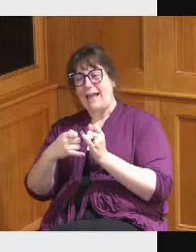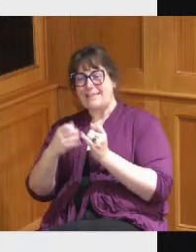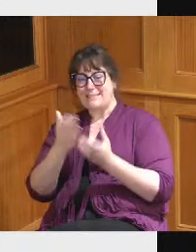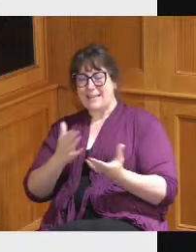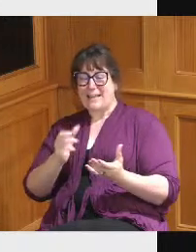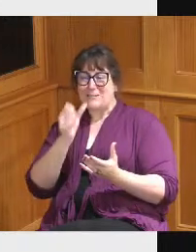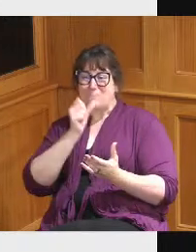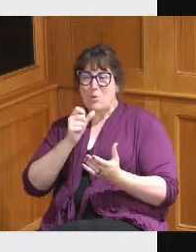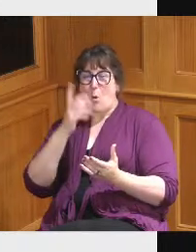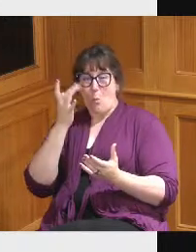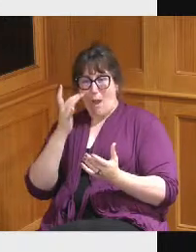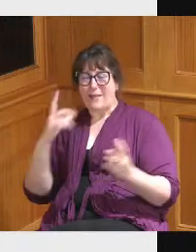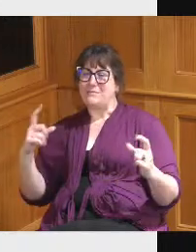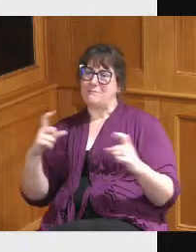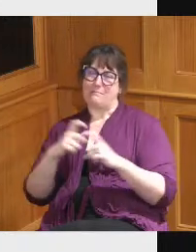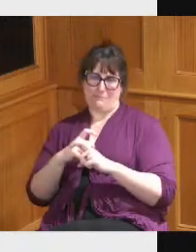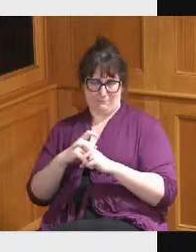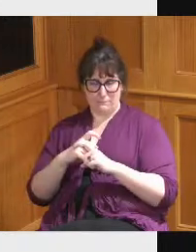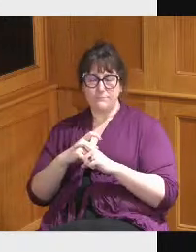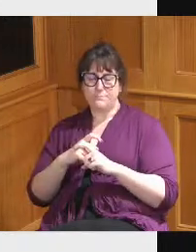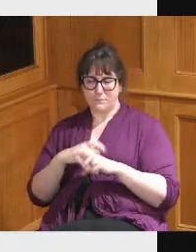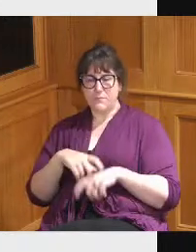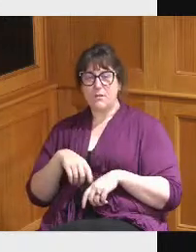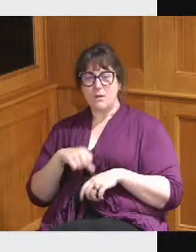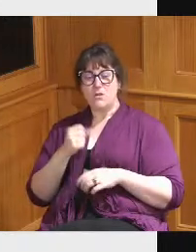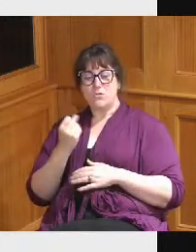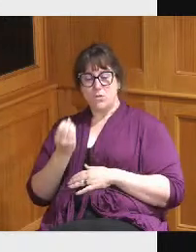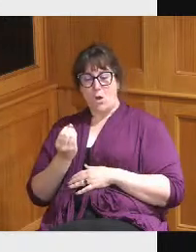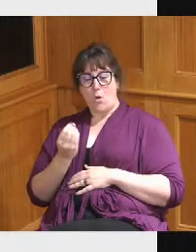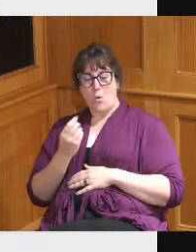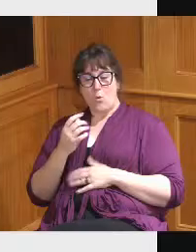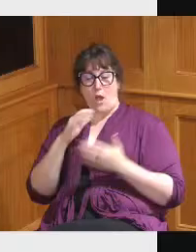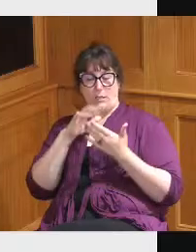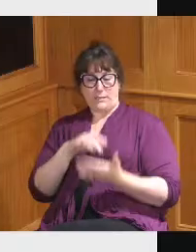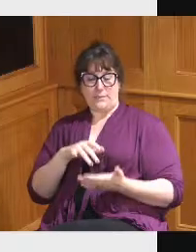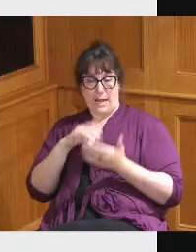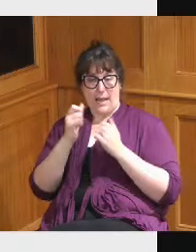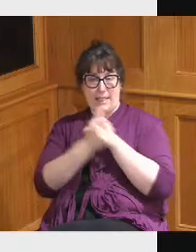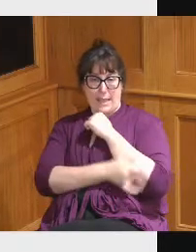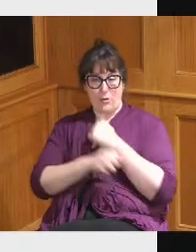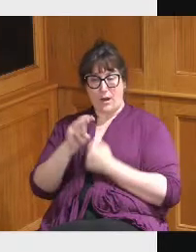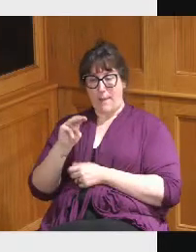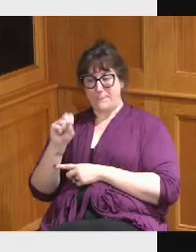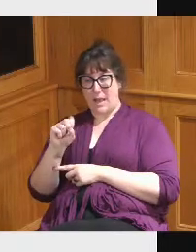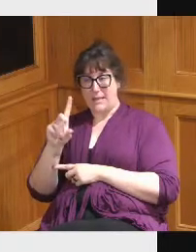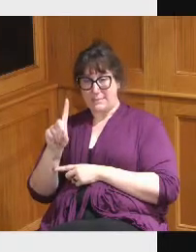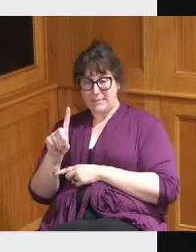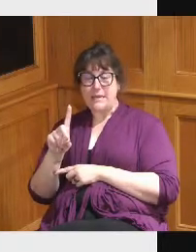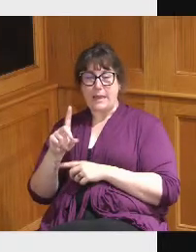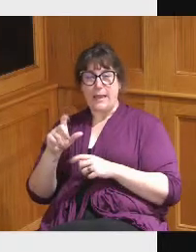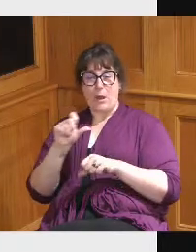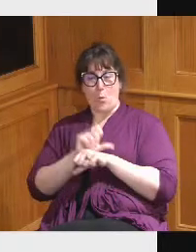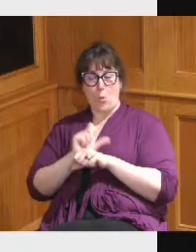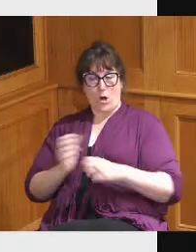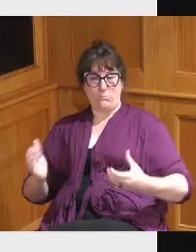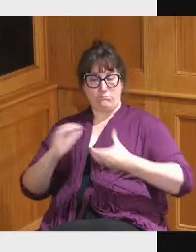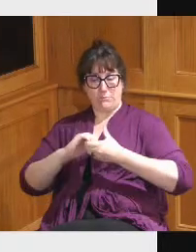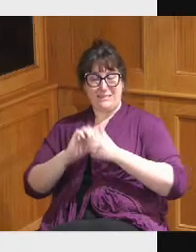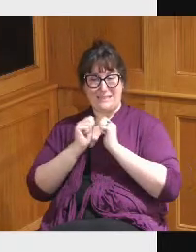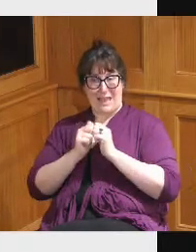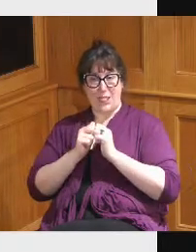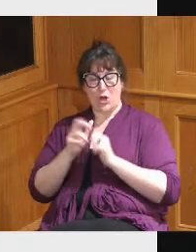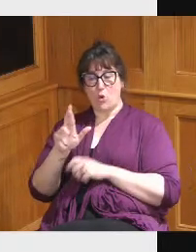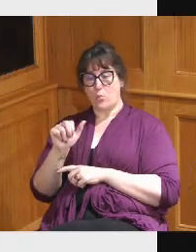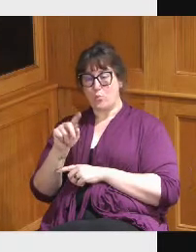So that we began a feasibility study. The county and MSD worked together, and we used rate